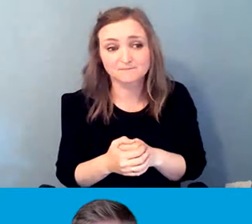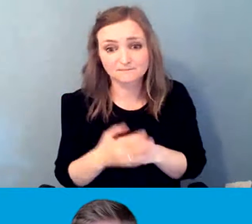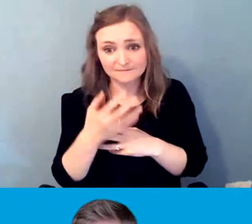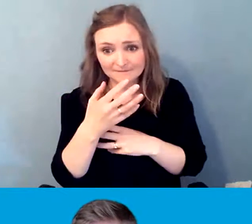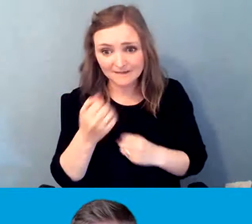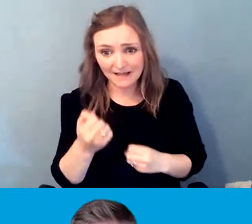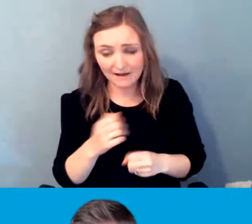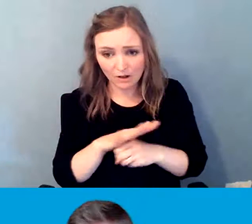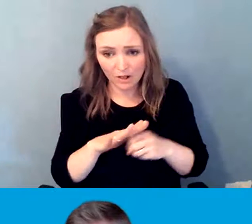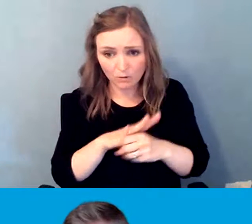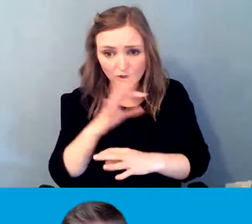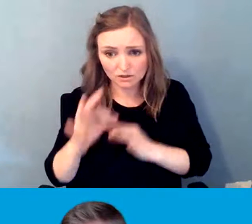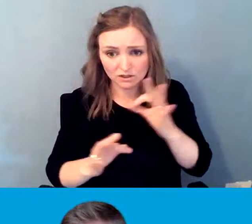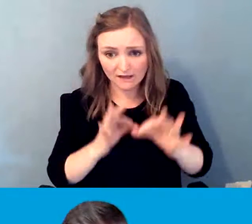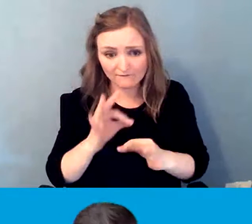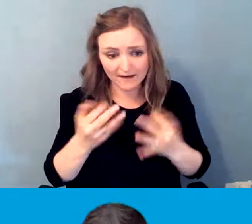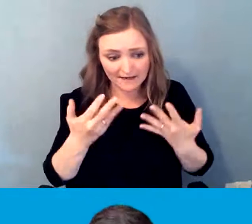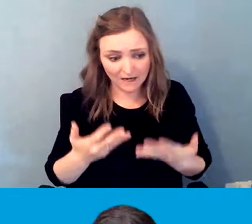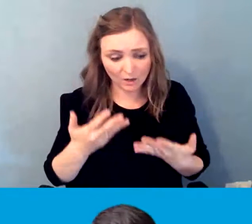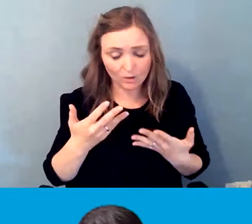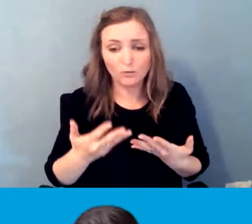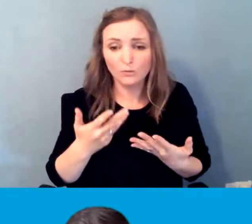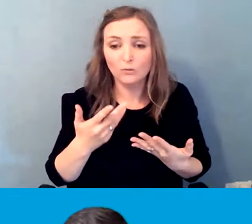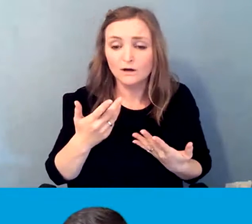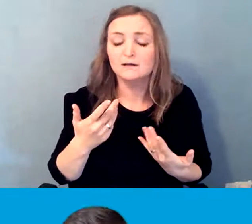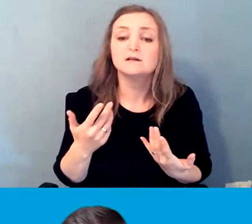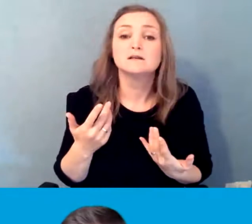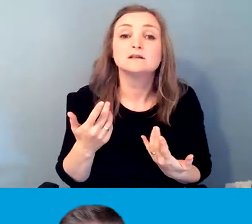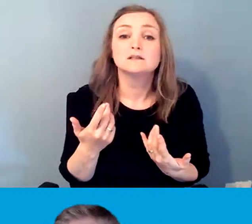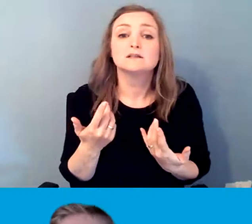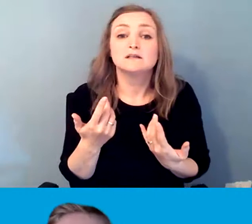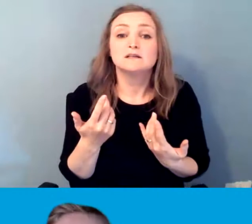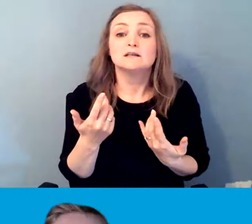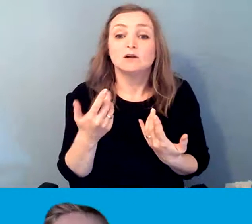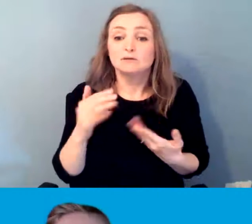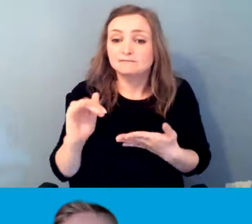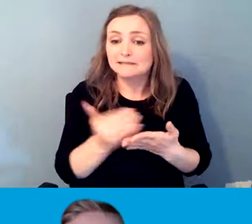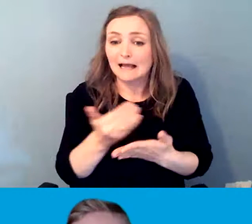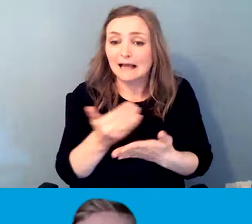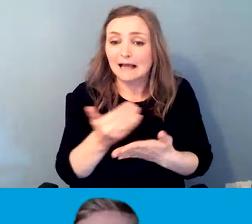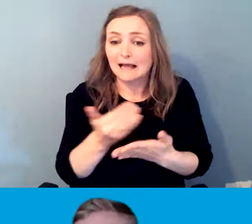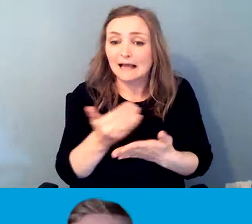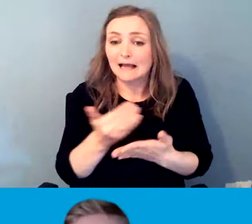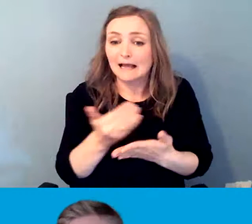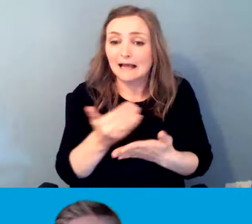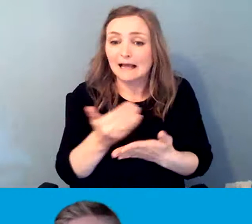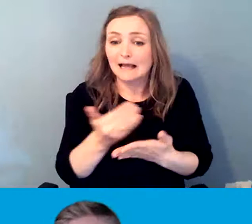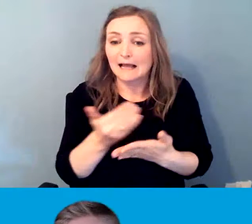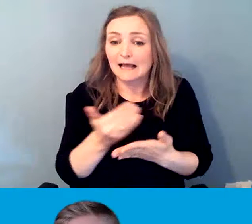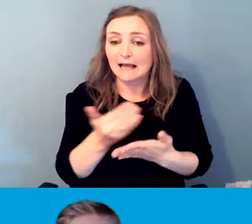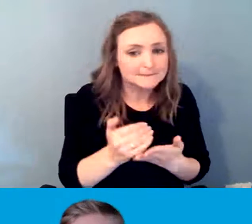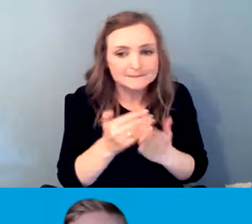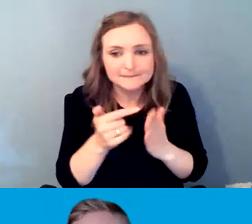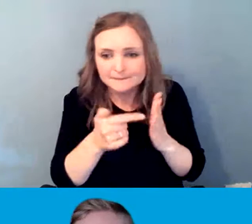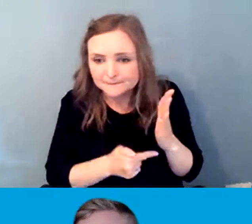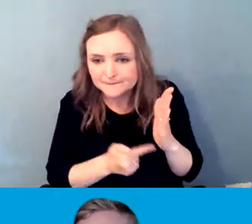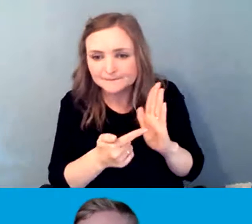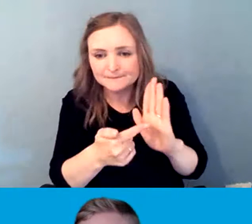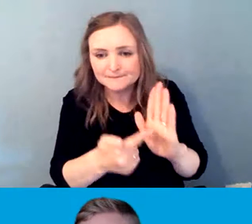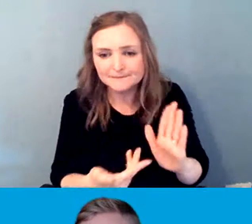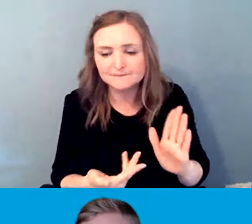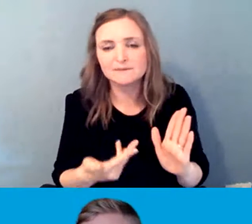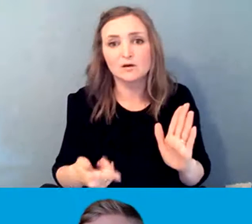the data that we can collect, and I'm going to just pop that into the chat now. So if anyone is